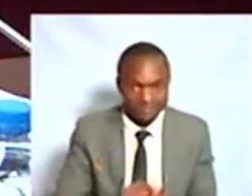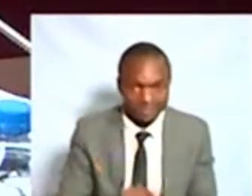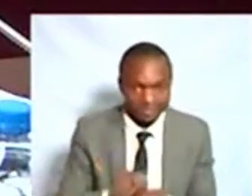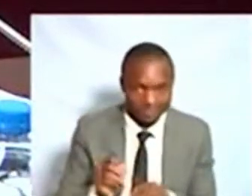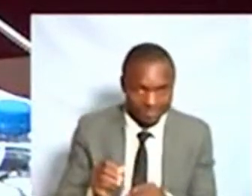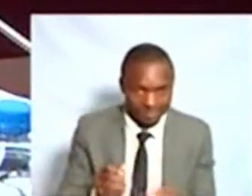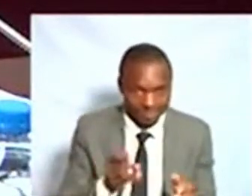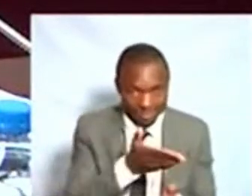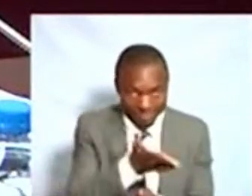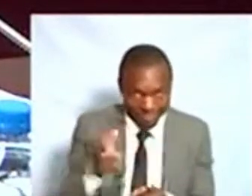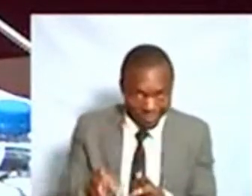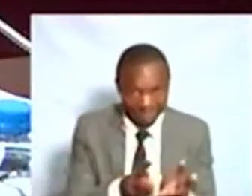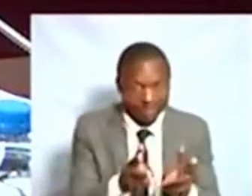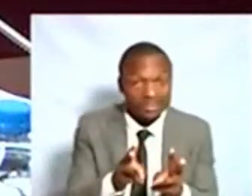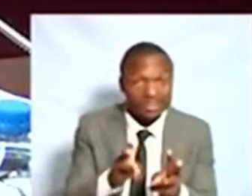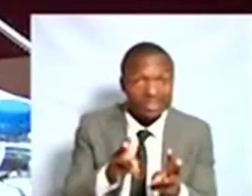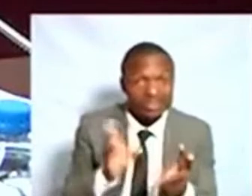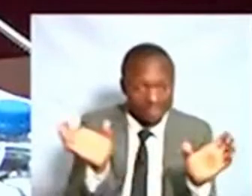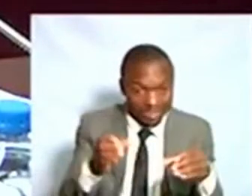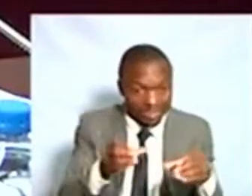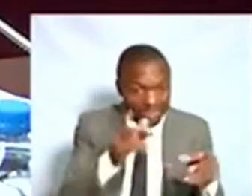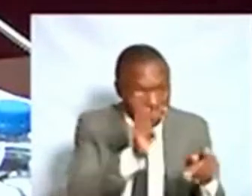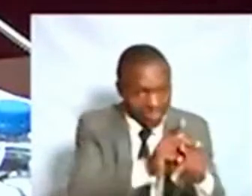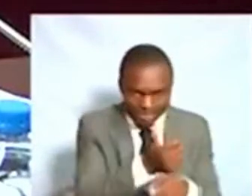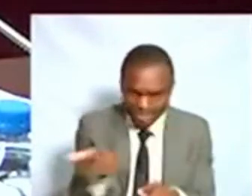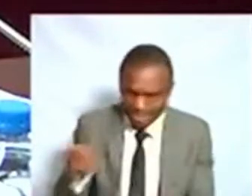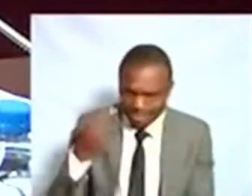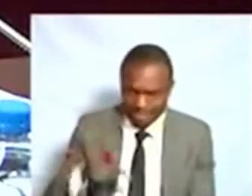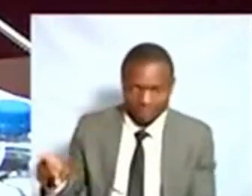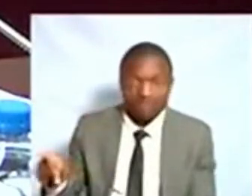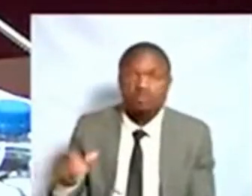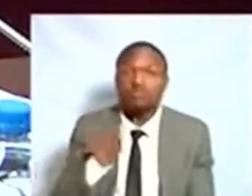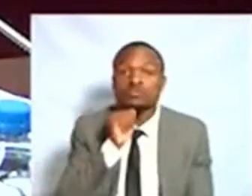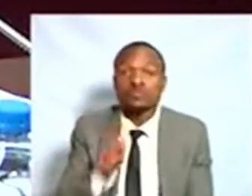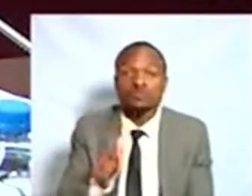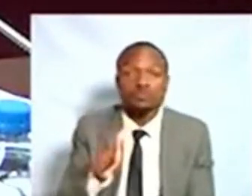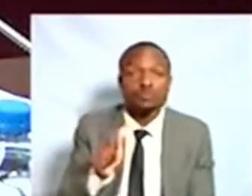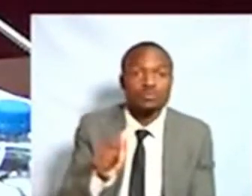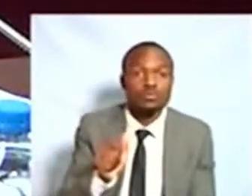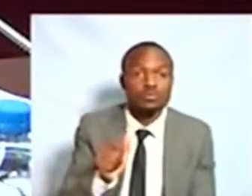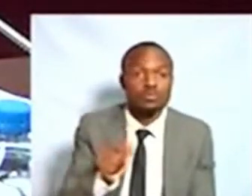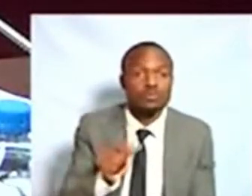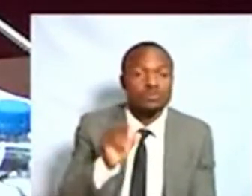measure. The council is maintaining other properties not earmarked for demolition.